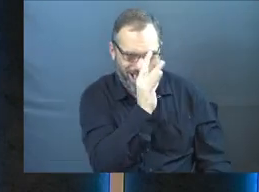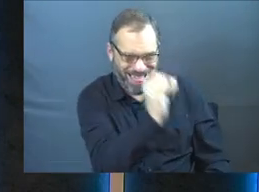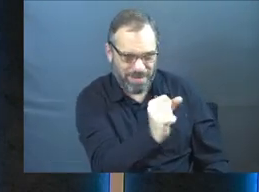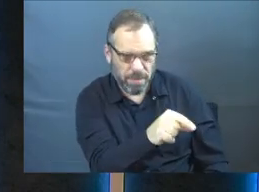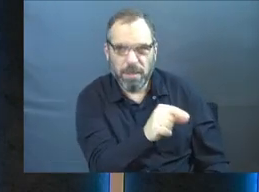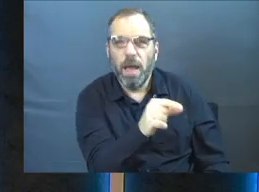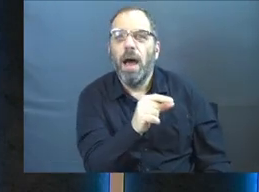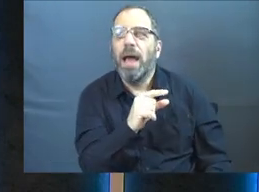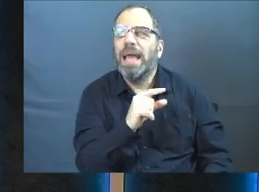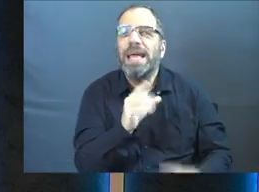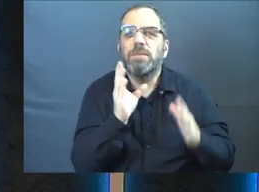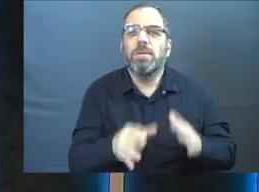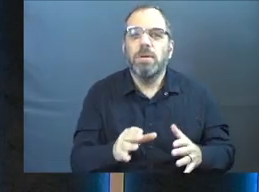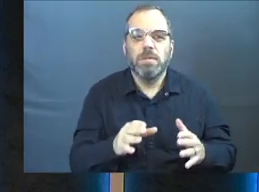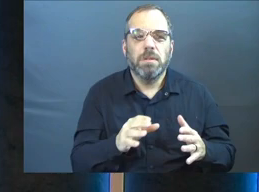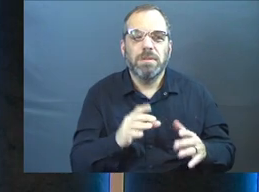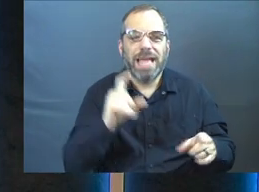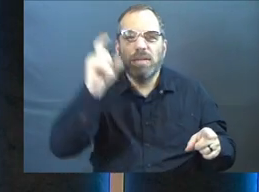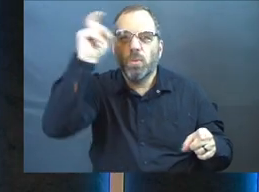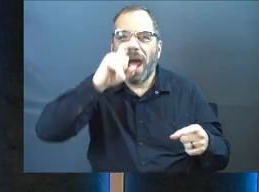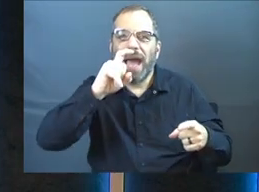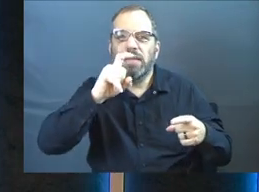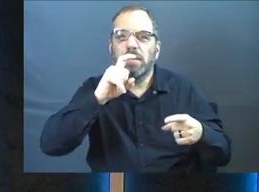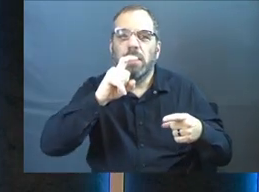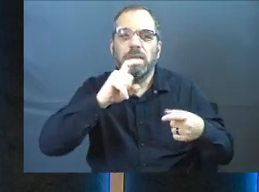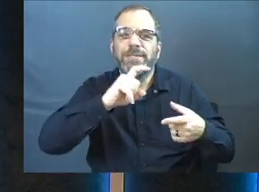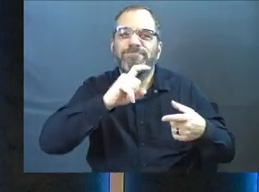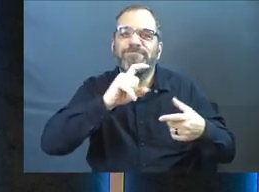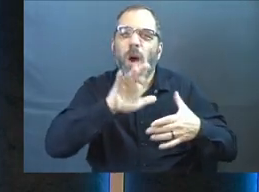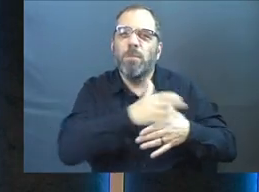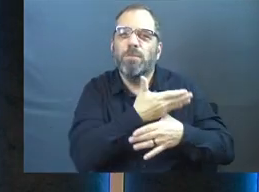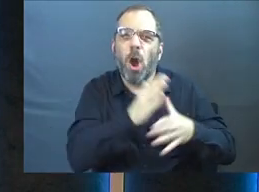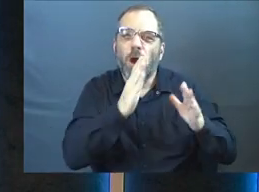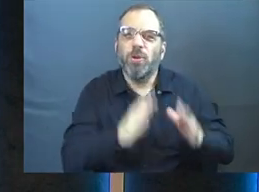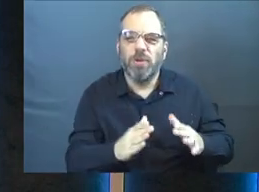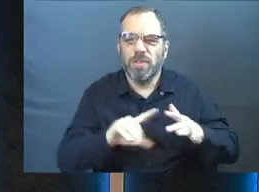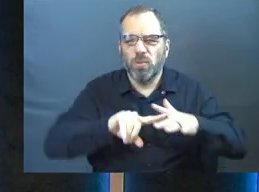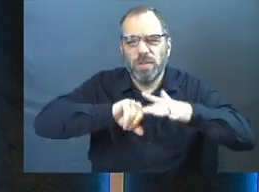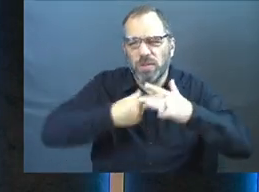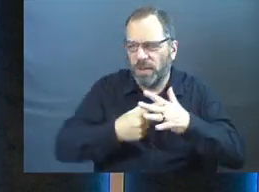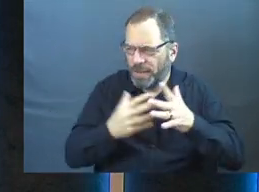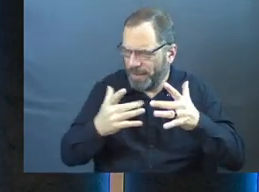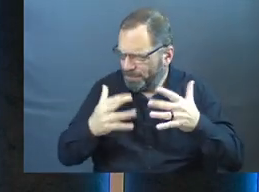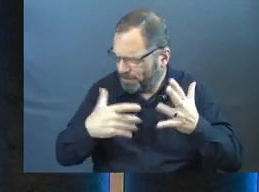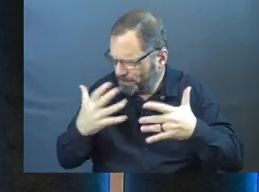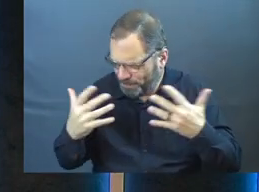to. It's the person that is a wise partner for us as we go into